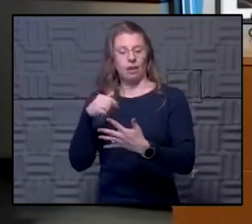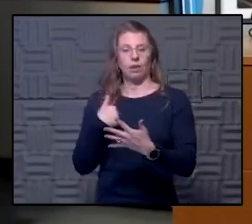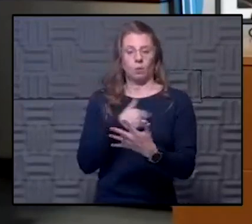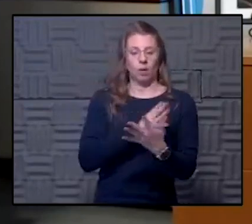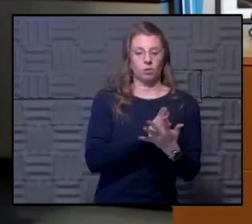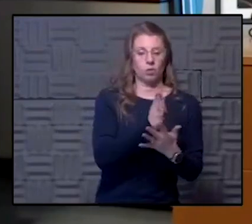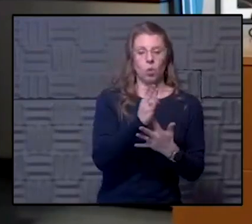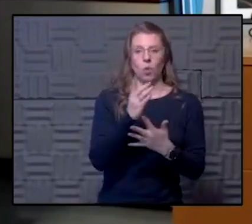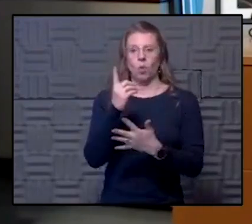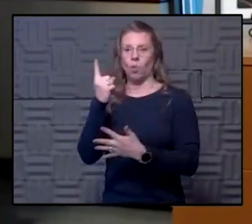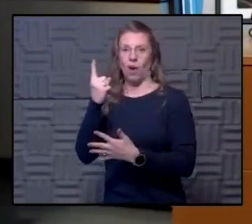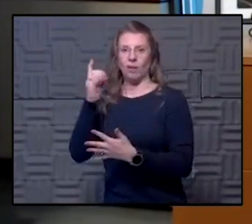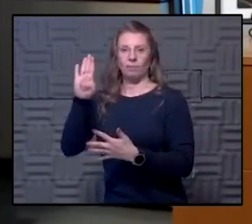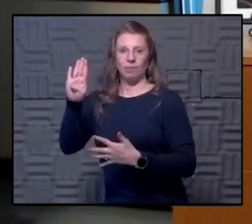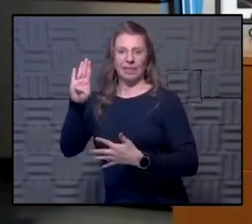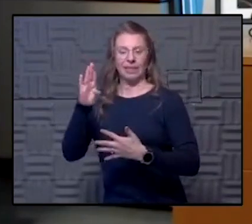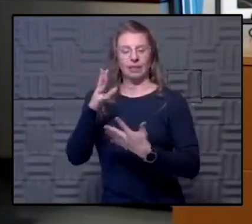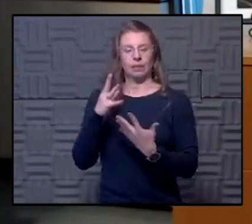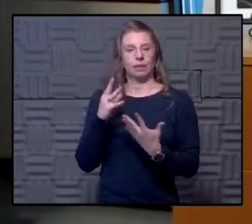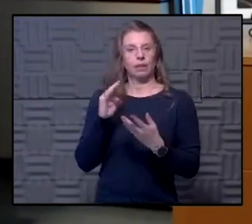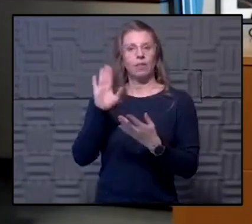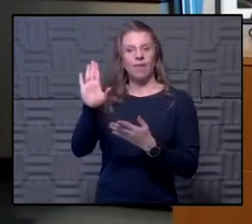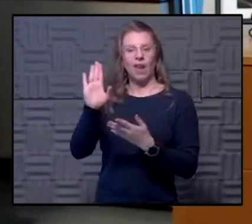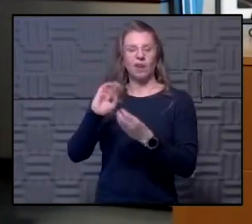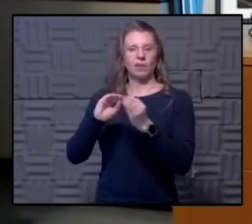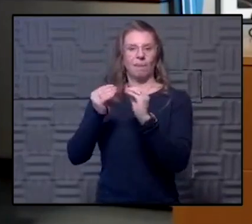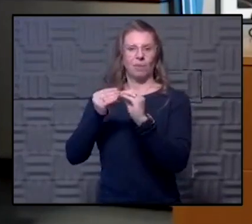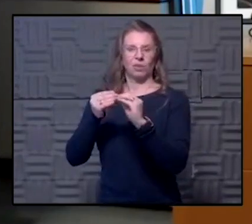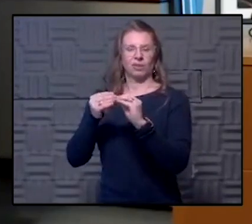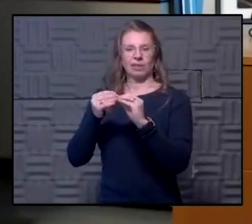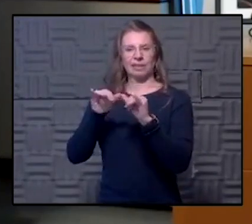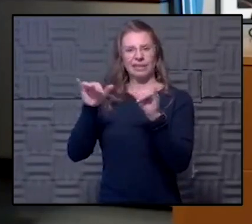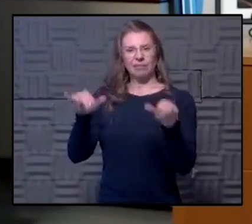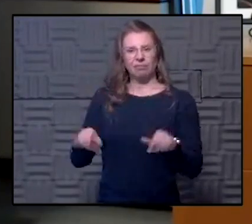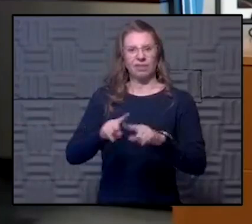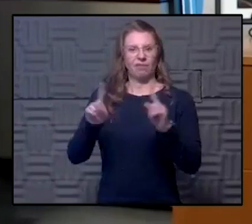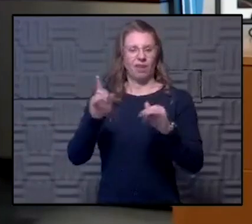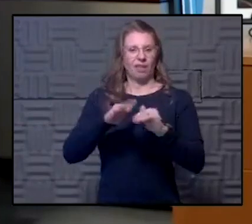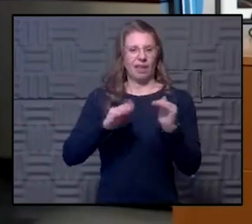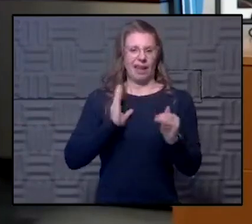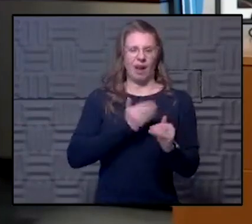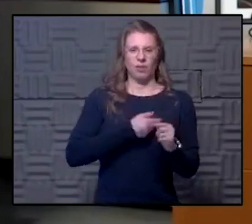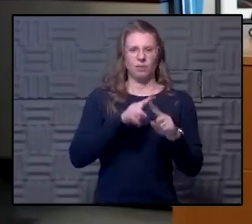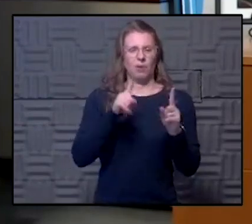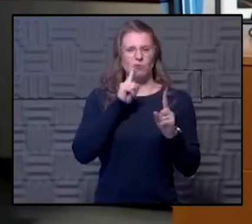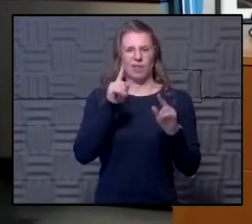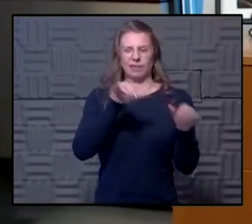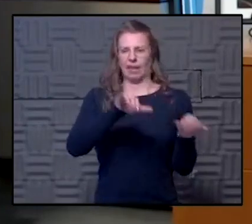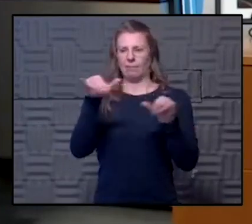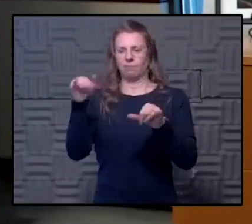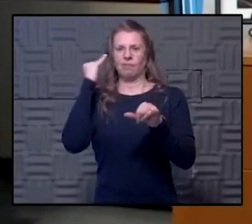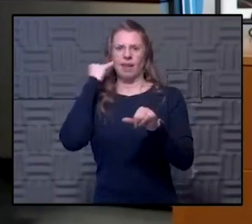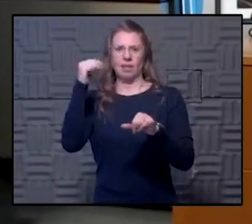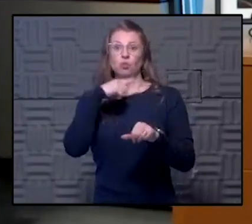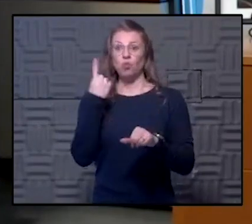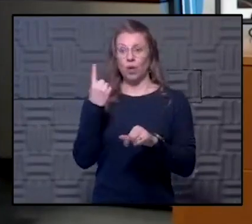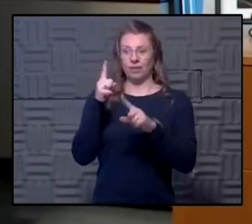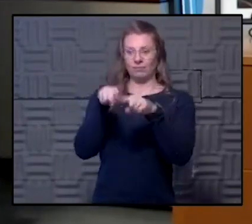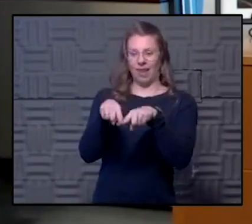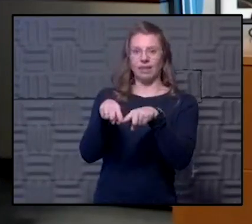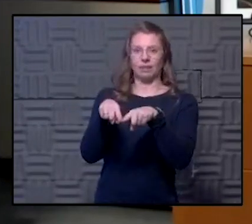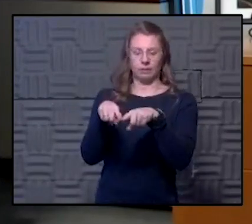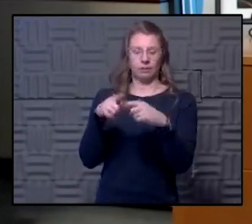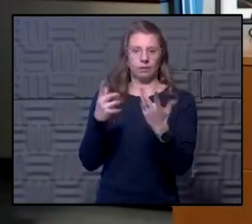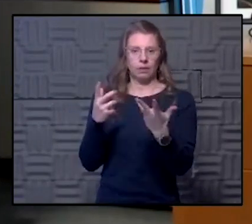their 1B. It's just a different numbering nomenclature. But it's all risk-based and on the probability of severe